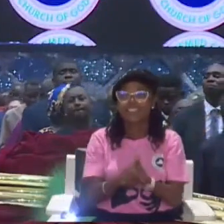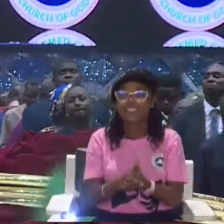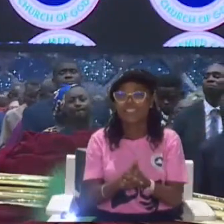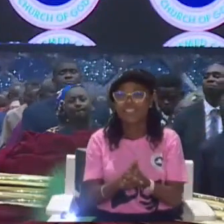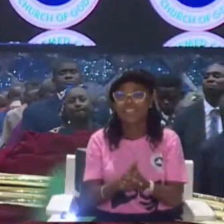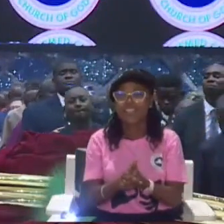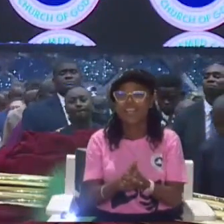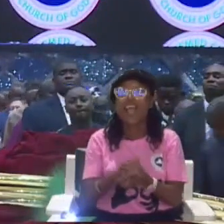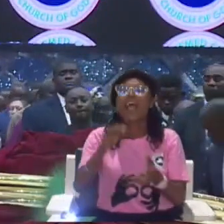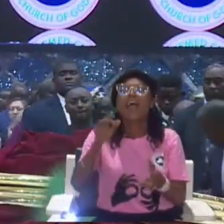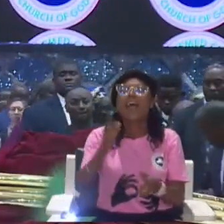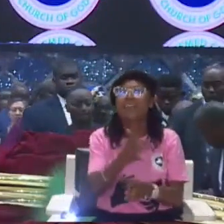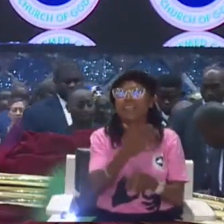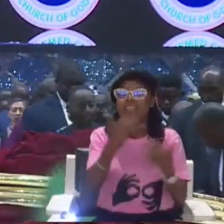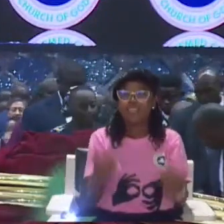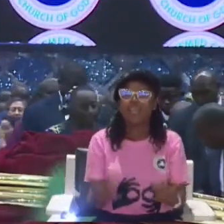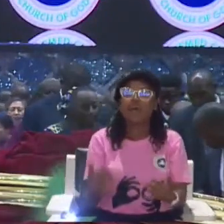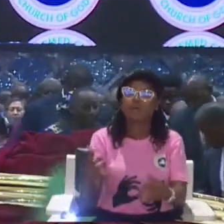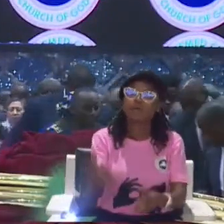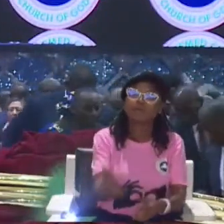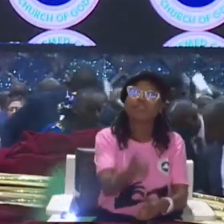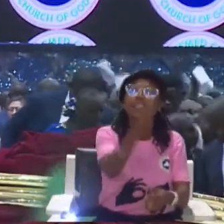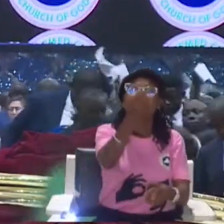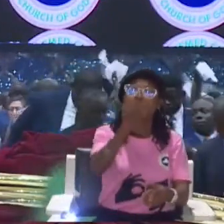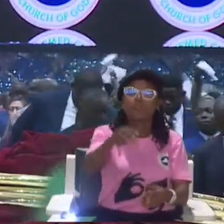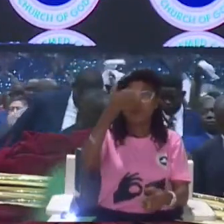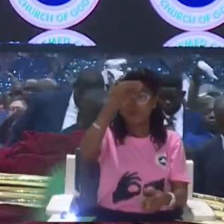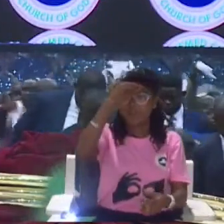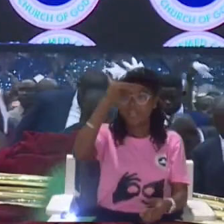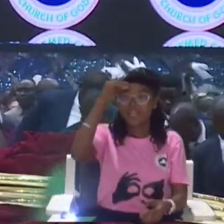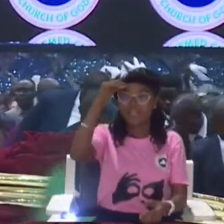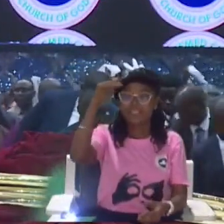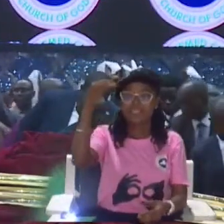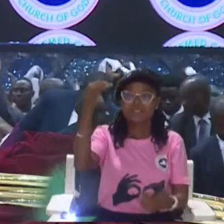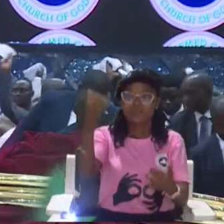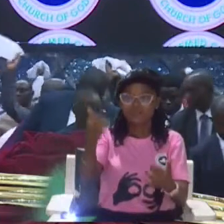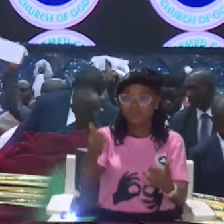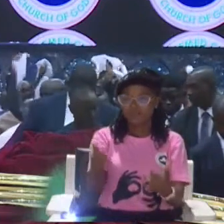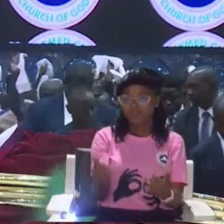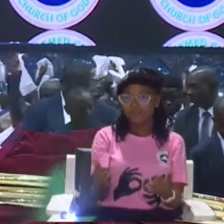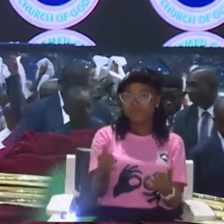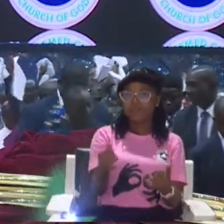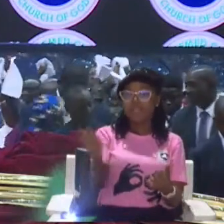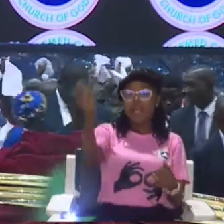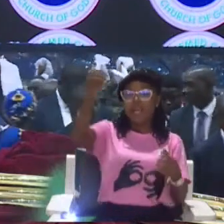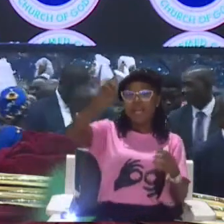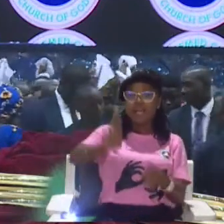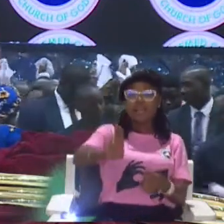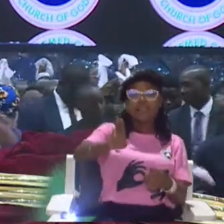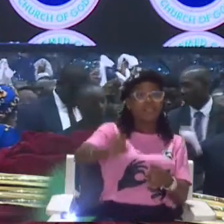Don't take your handkerchief and raise it up. If you haven't